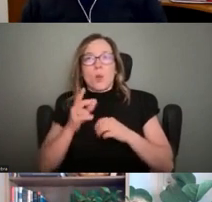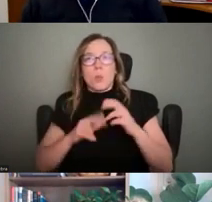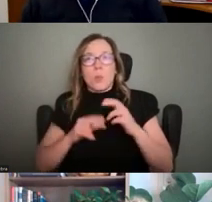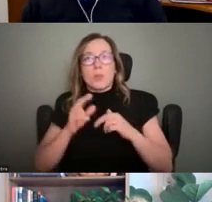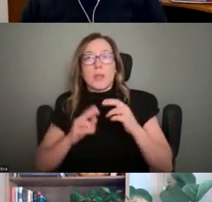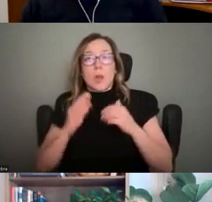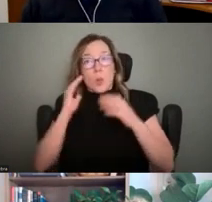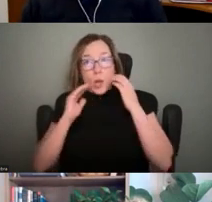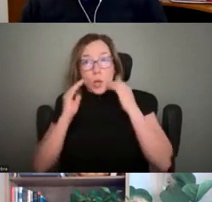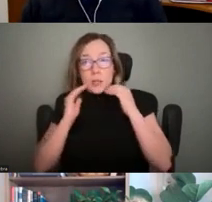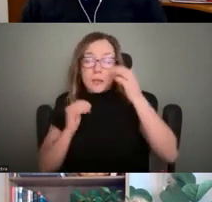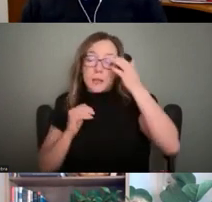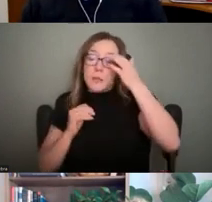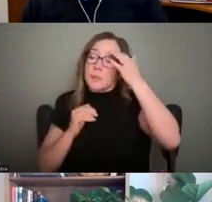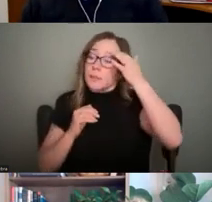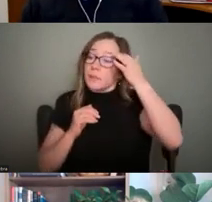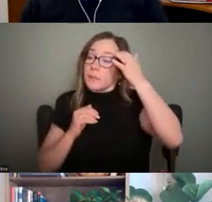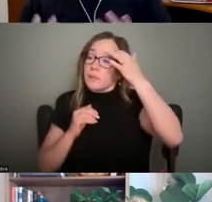can.